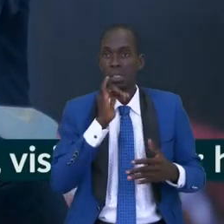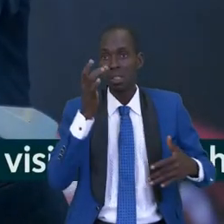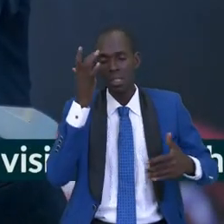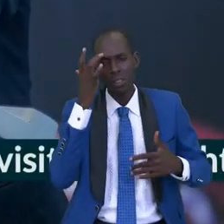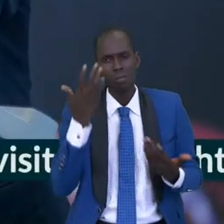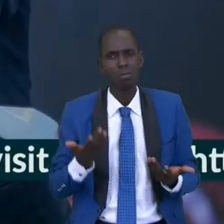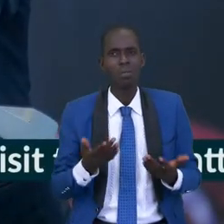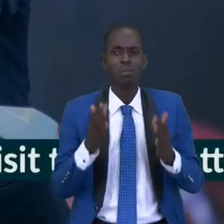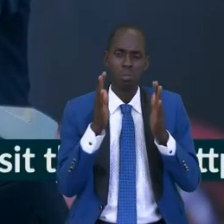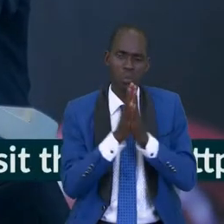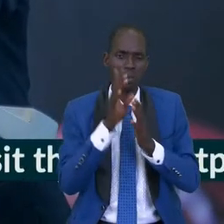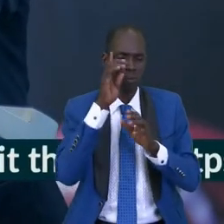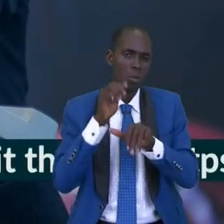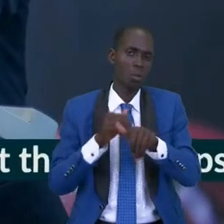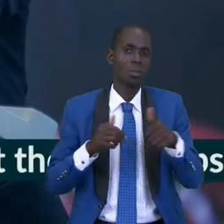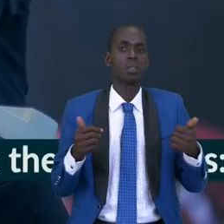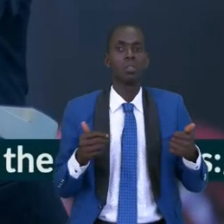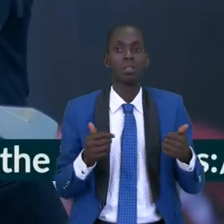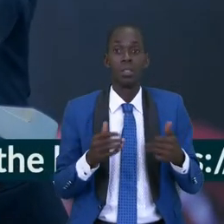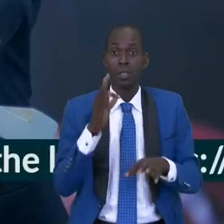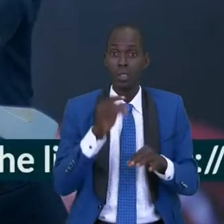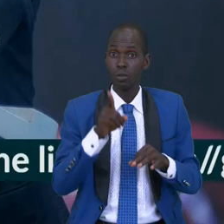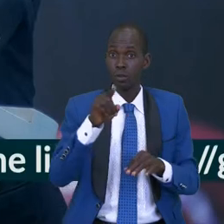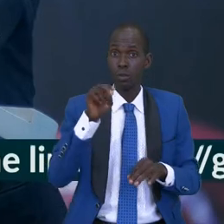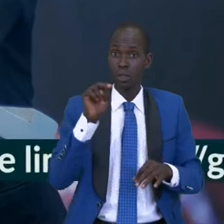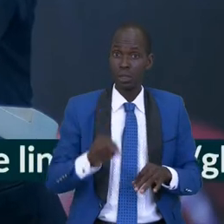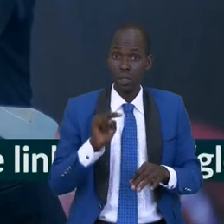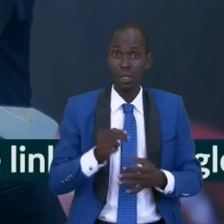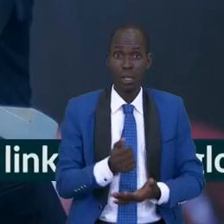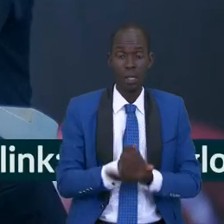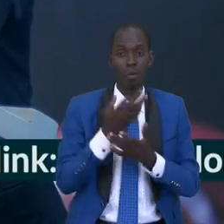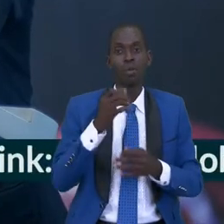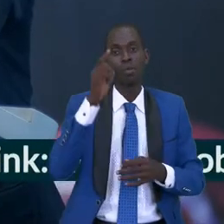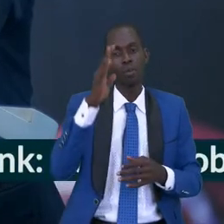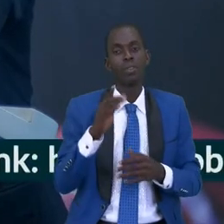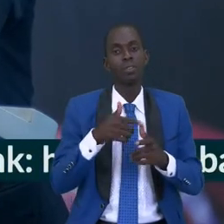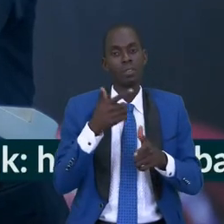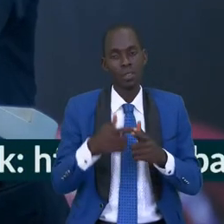further in your new walk with Christ.